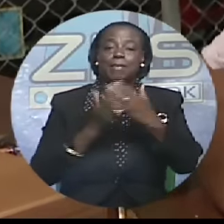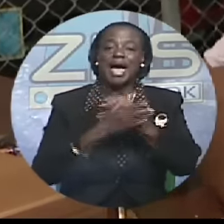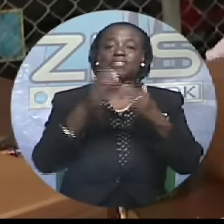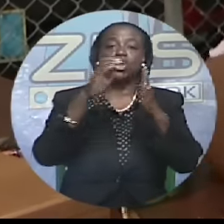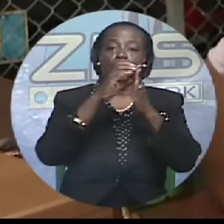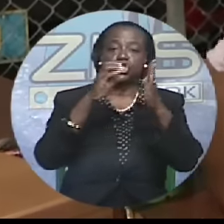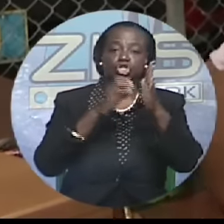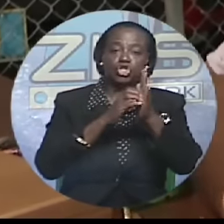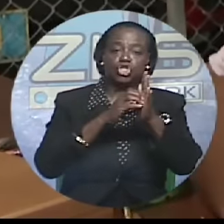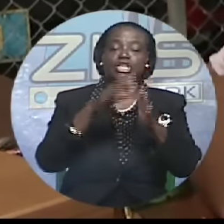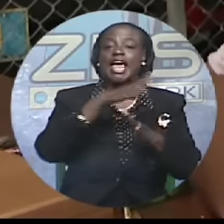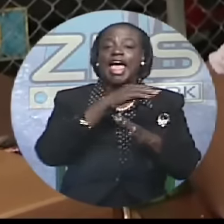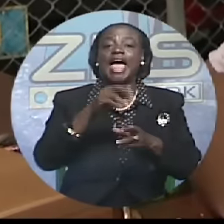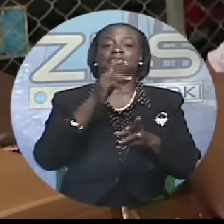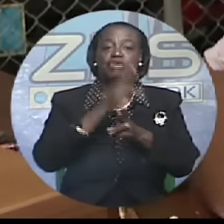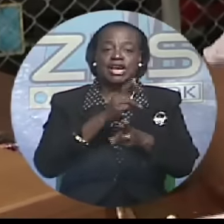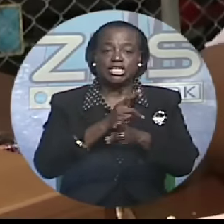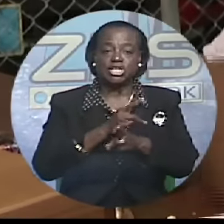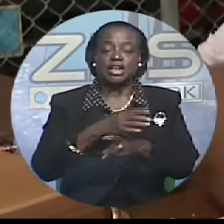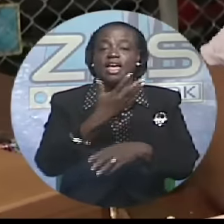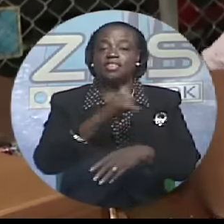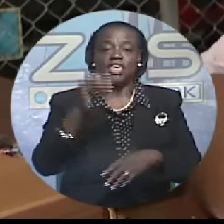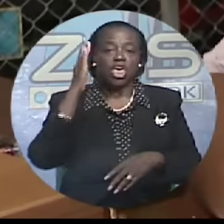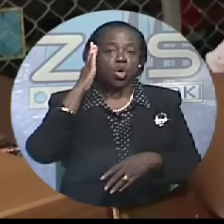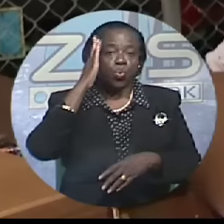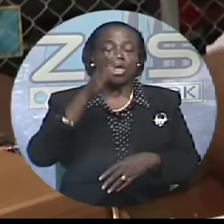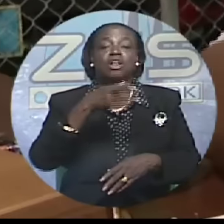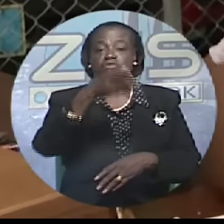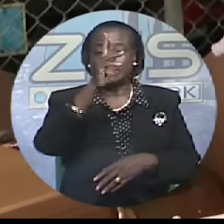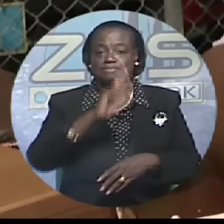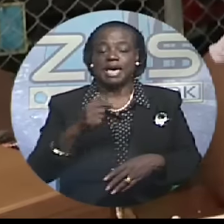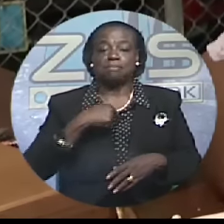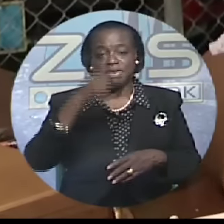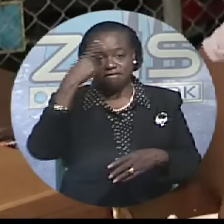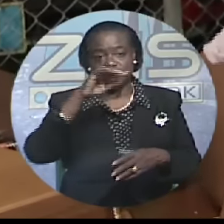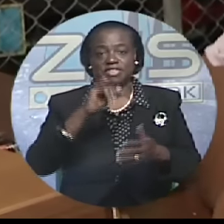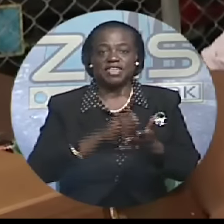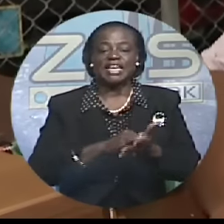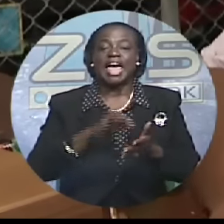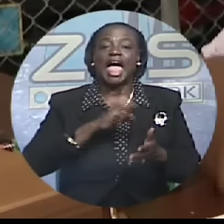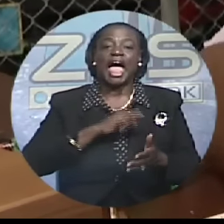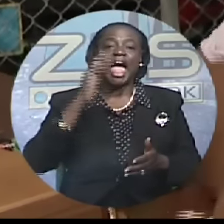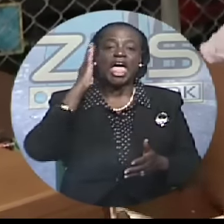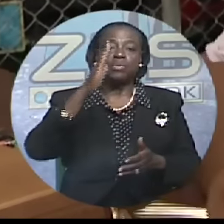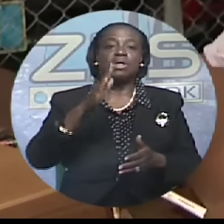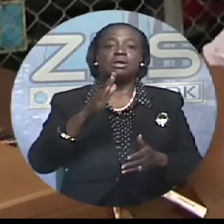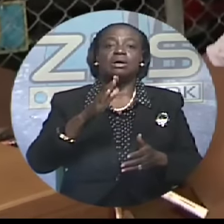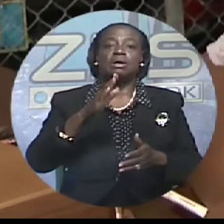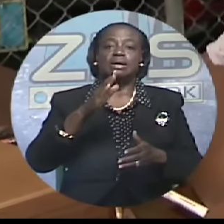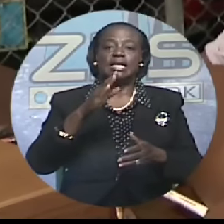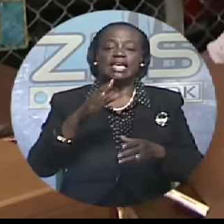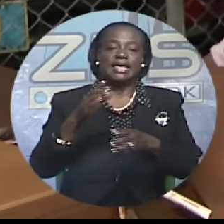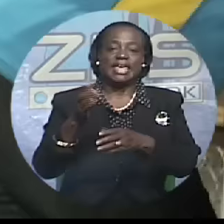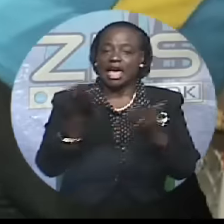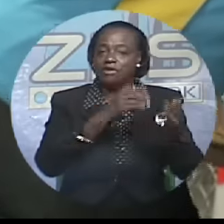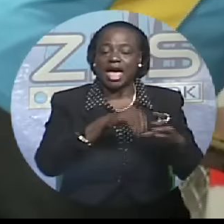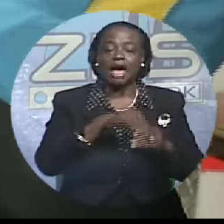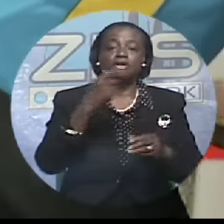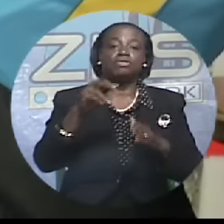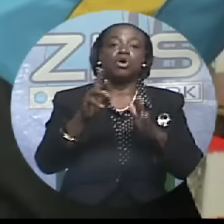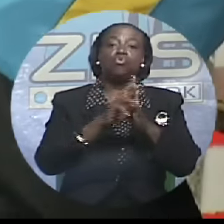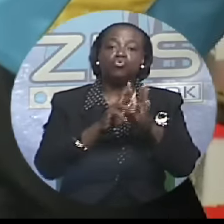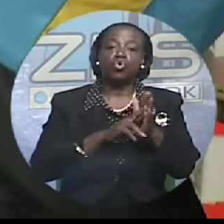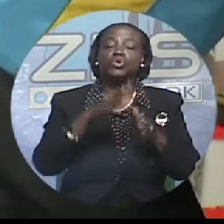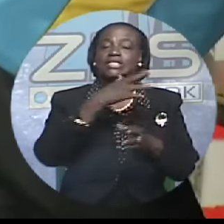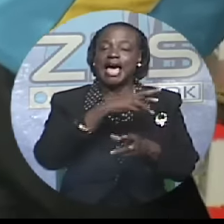regulations, and they will respect me for that. I will keep my foot down, and whatever the rules and regulations say, that is what I will carry out. Her